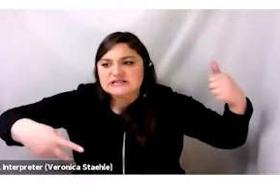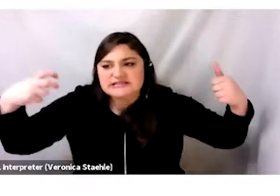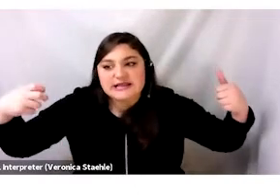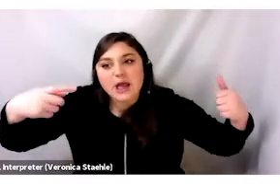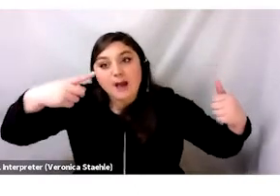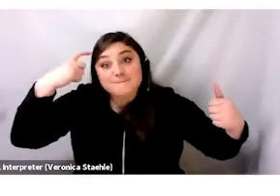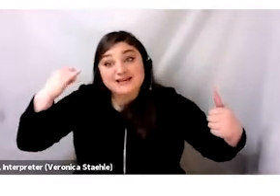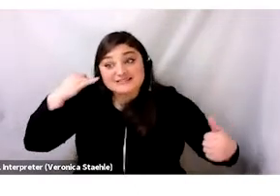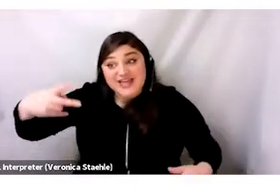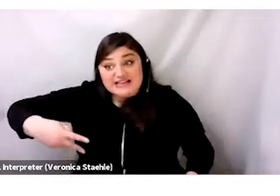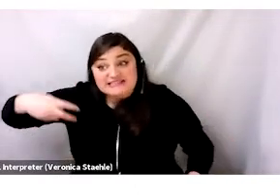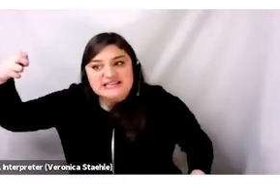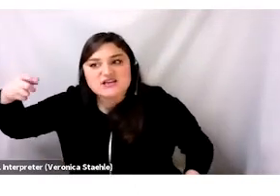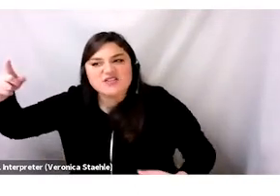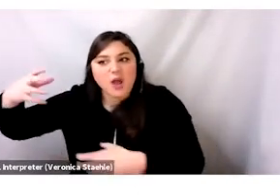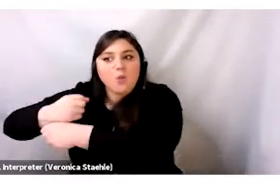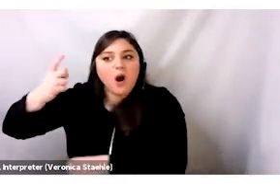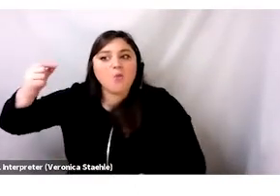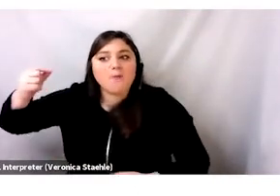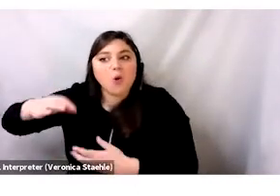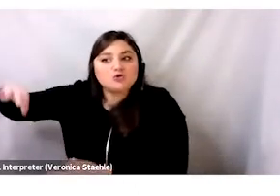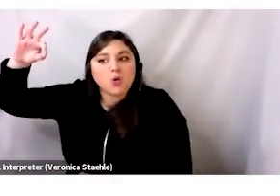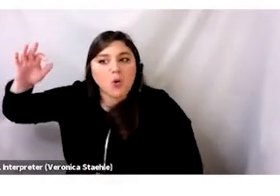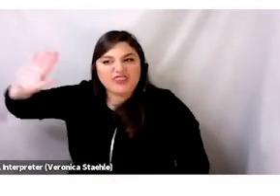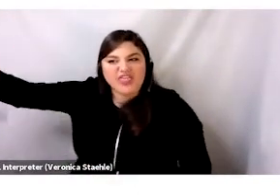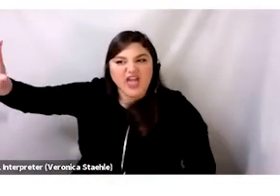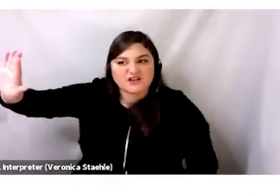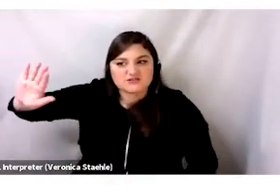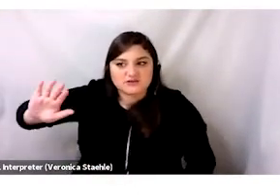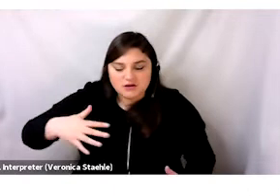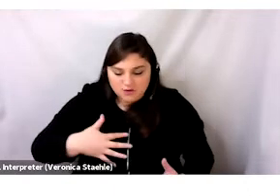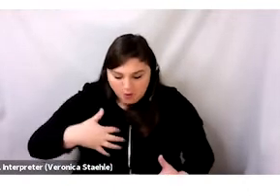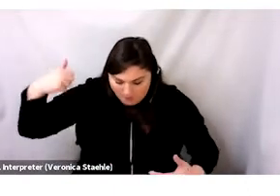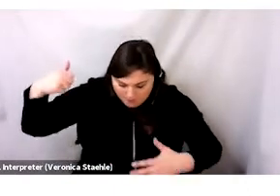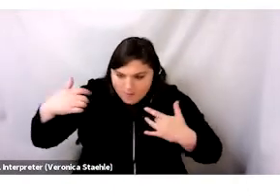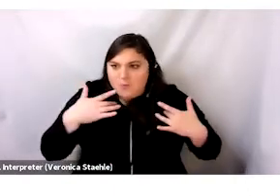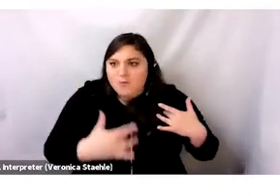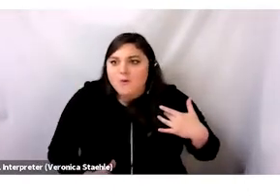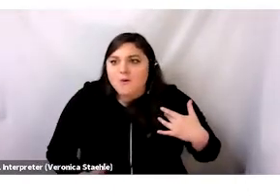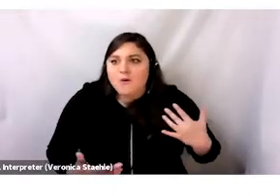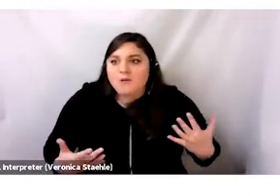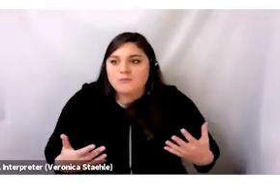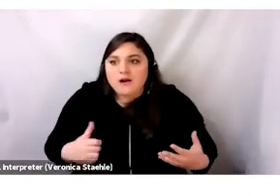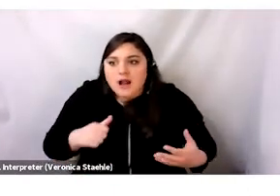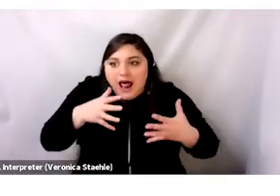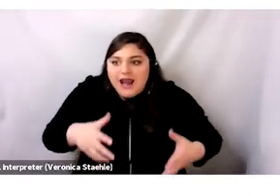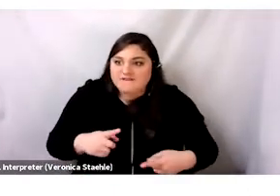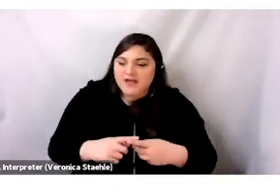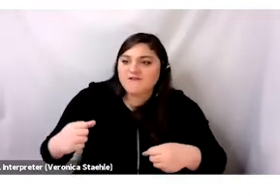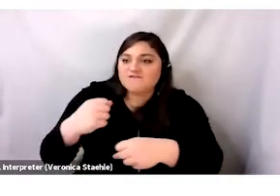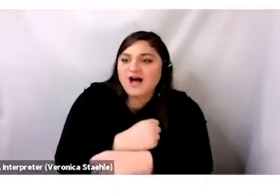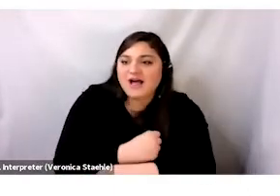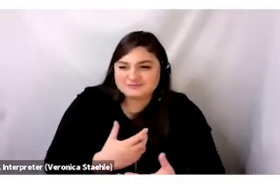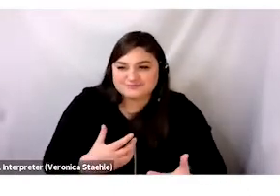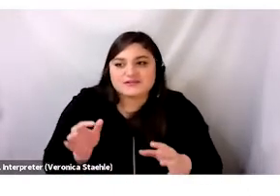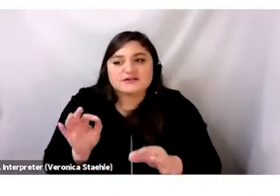buffer ourselves. We have to create a force field around ourselves so that we can have the stamina and remain effective, and so that